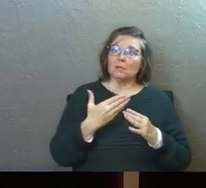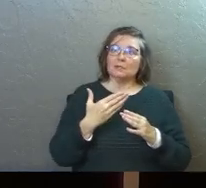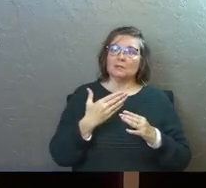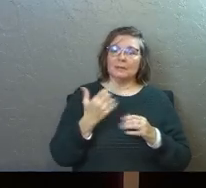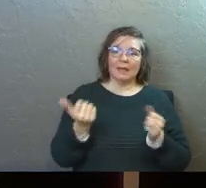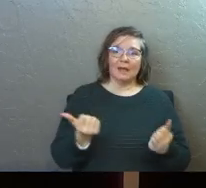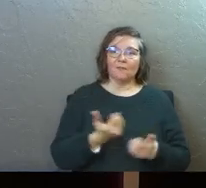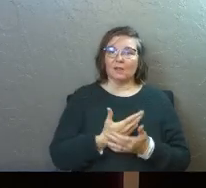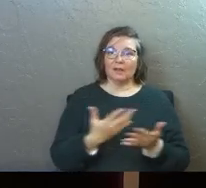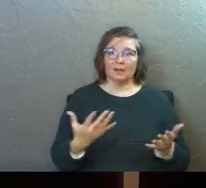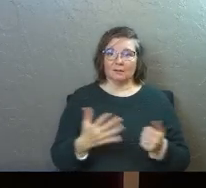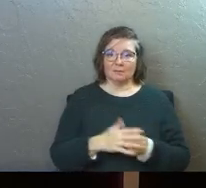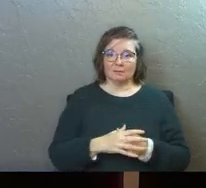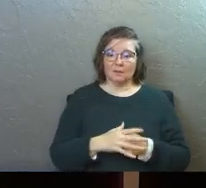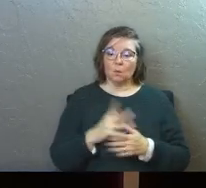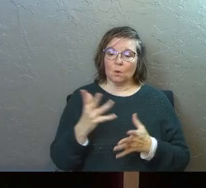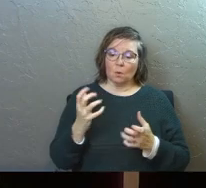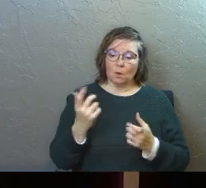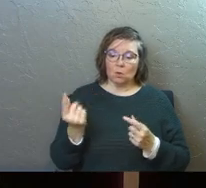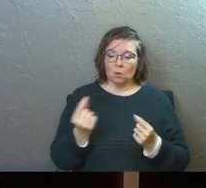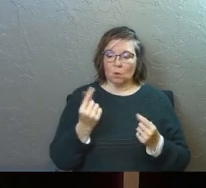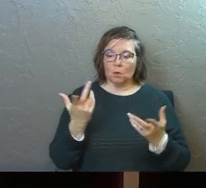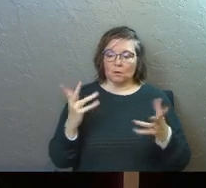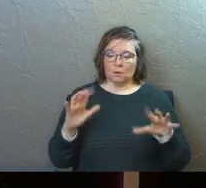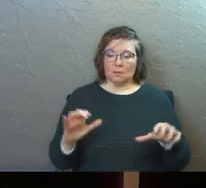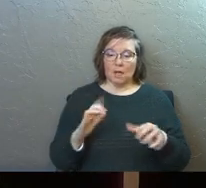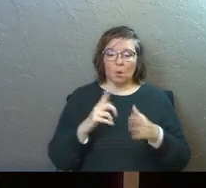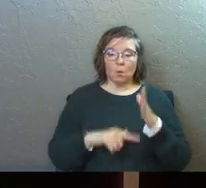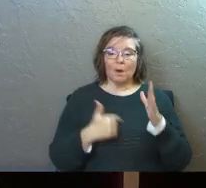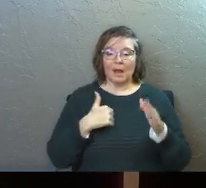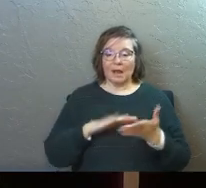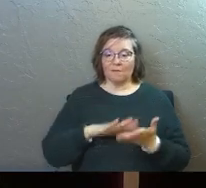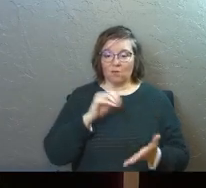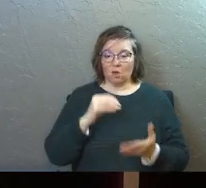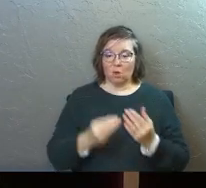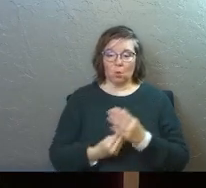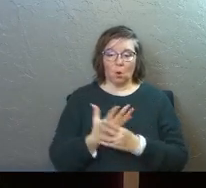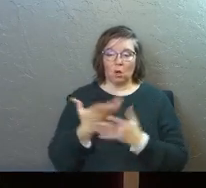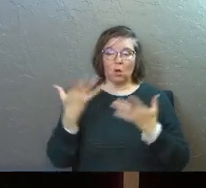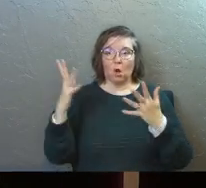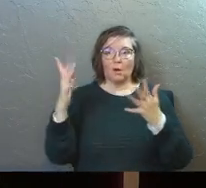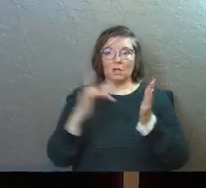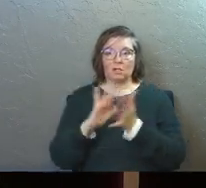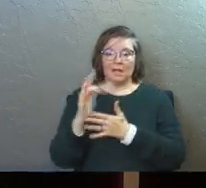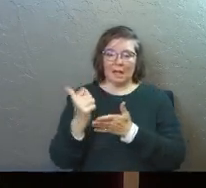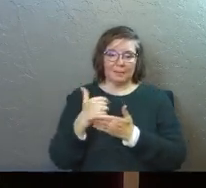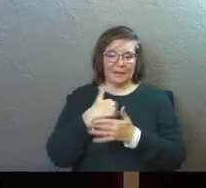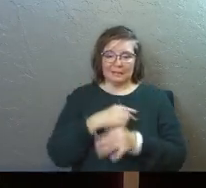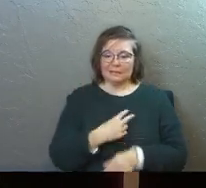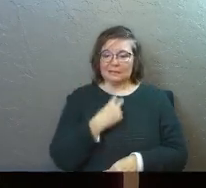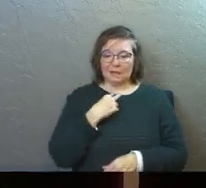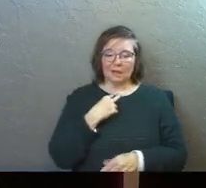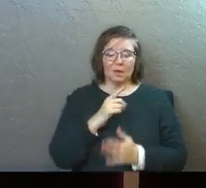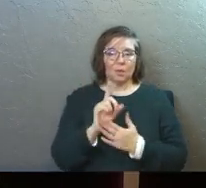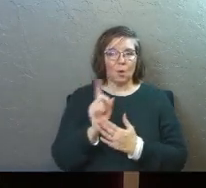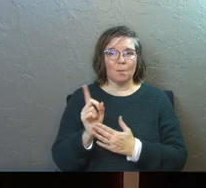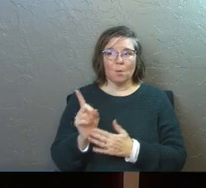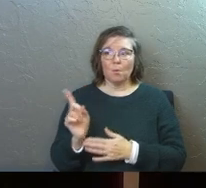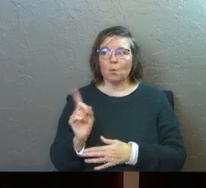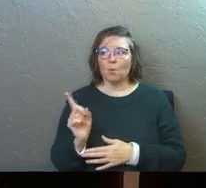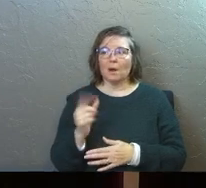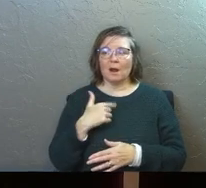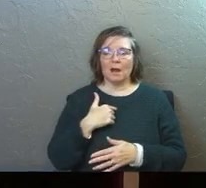be everything and what you wanna do and what you've already done and what I've learned and grown in already, Jesus. Help me to not get stuck on those moments